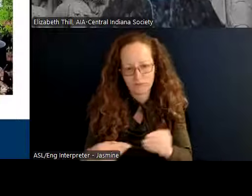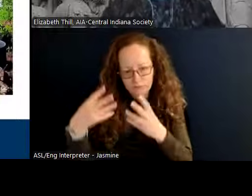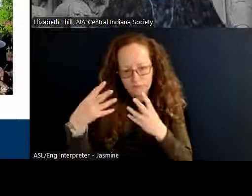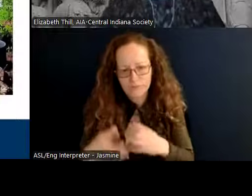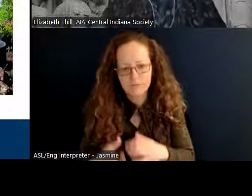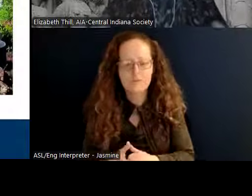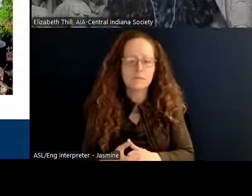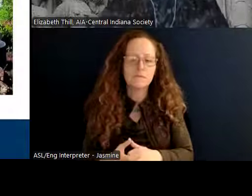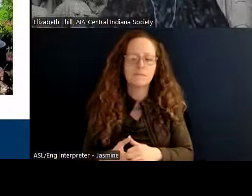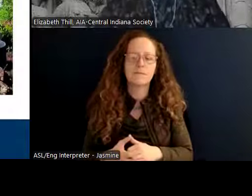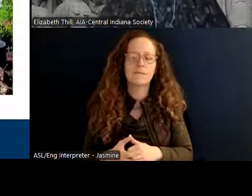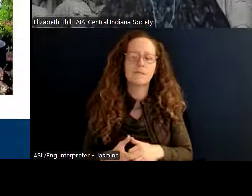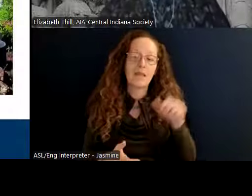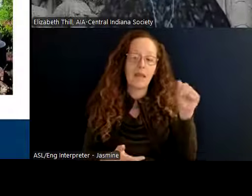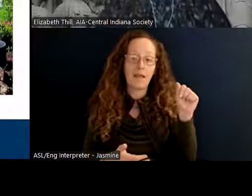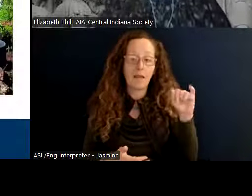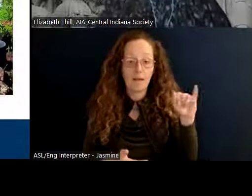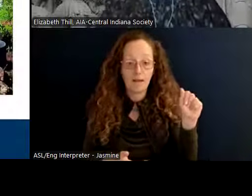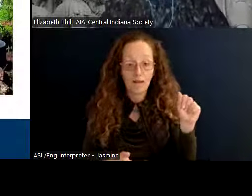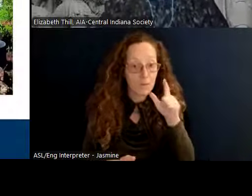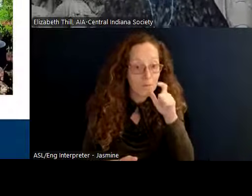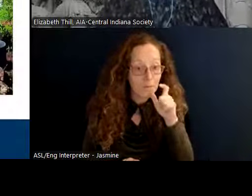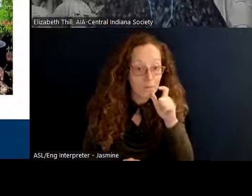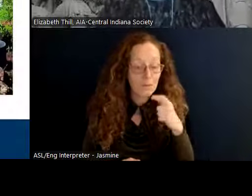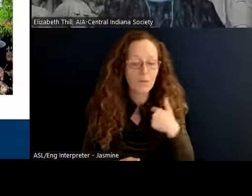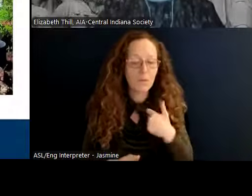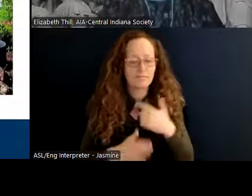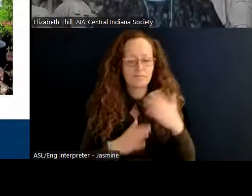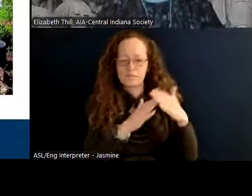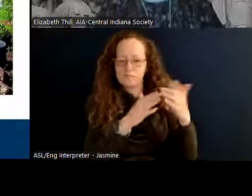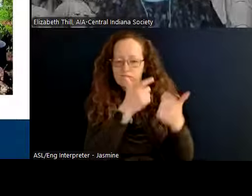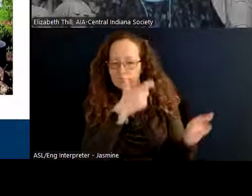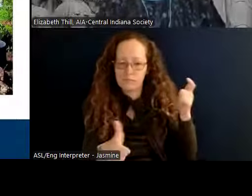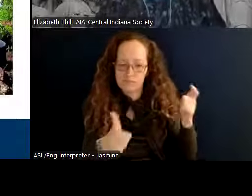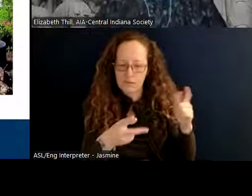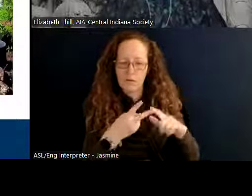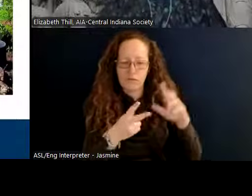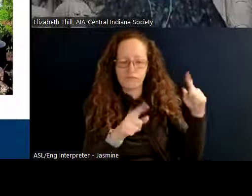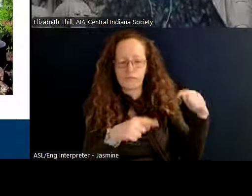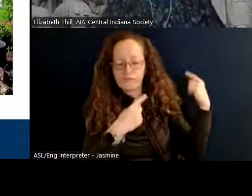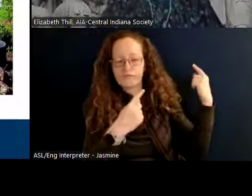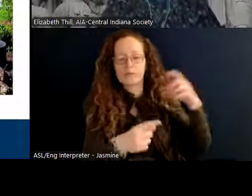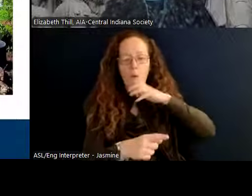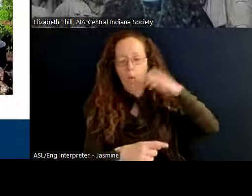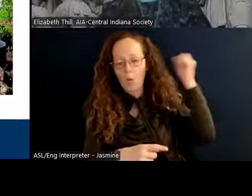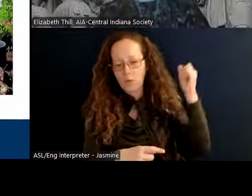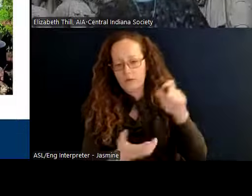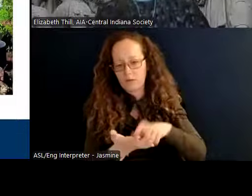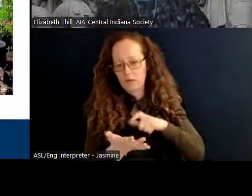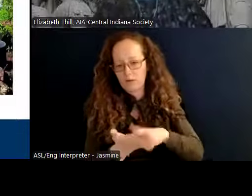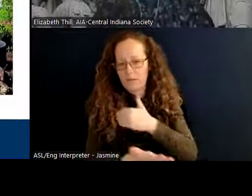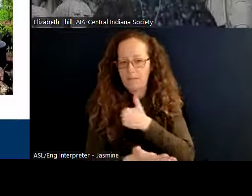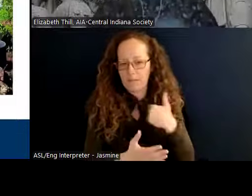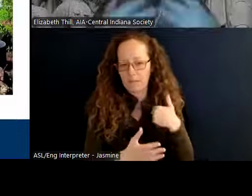Who is the AIA? We are the largest and oldest archaeological membership. We